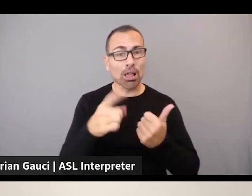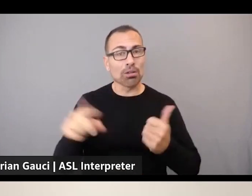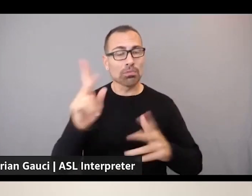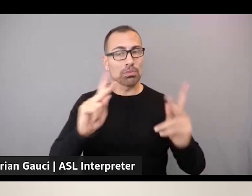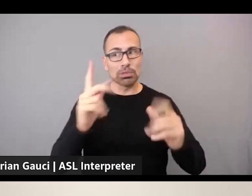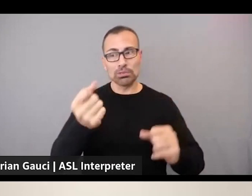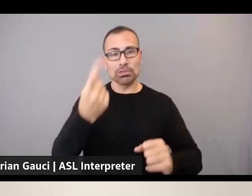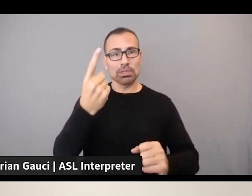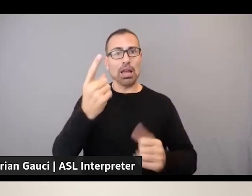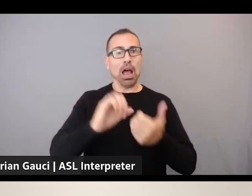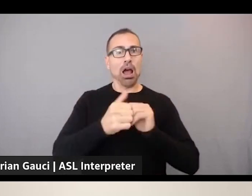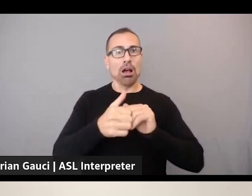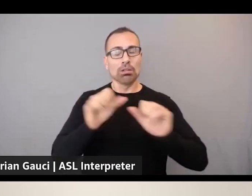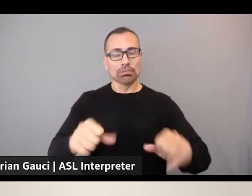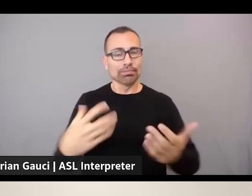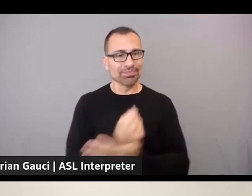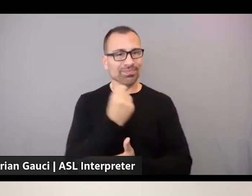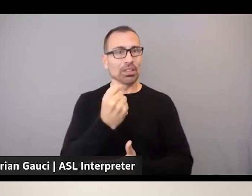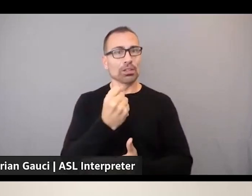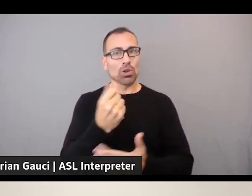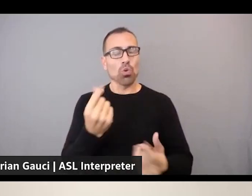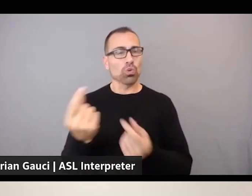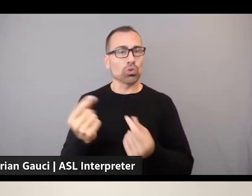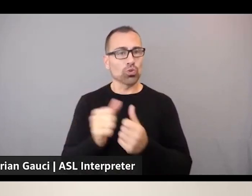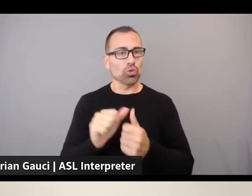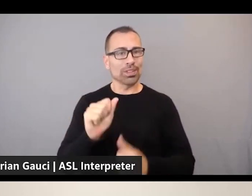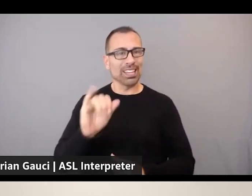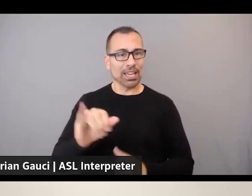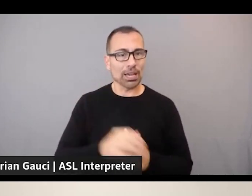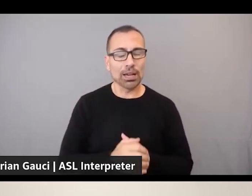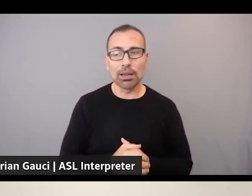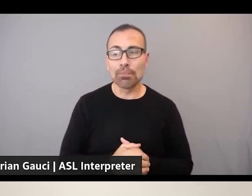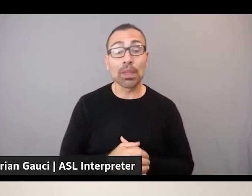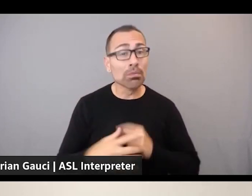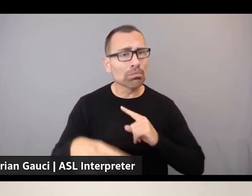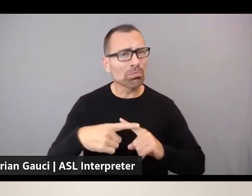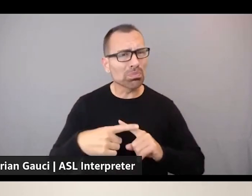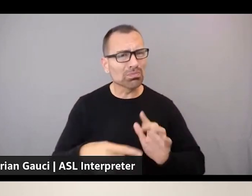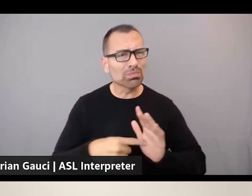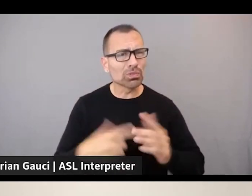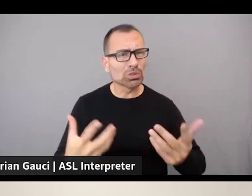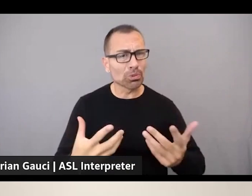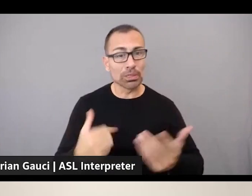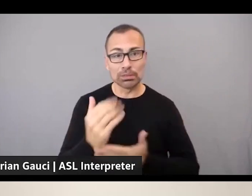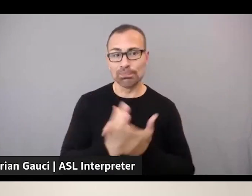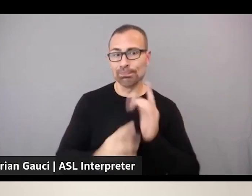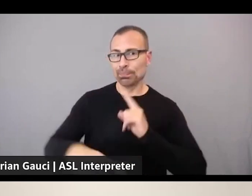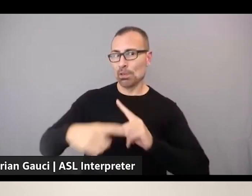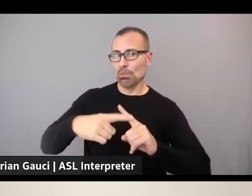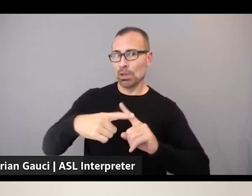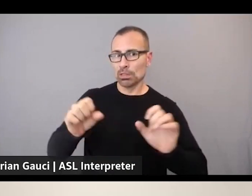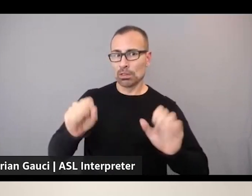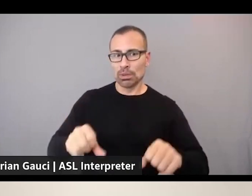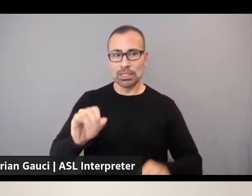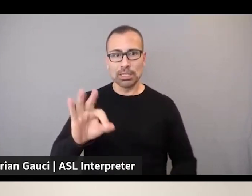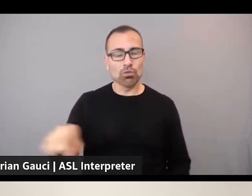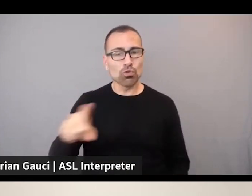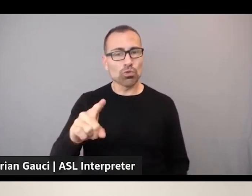do. And it's really shown, I think, too, some of the positive capabilities that are out there. If you think